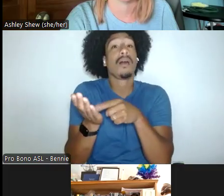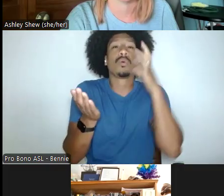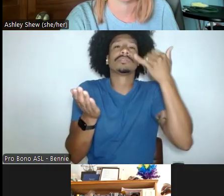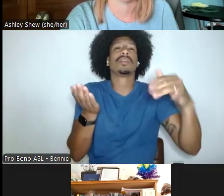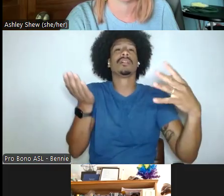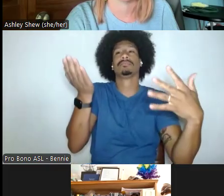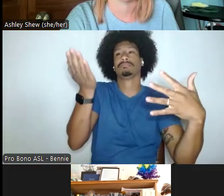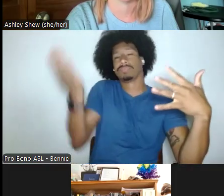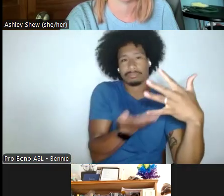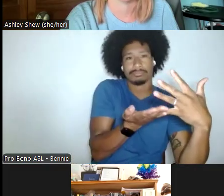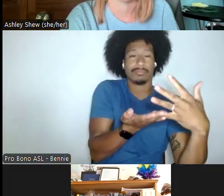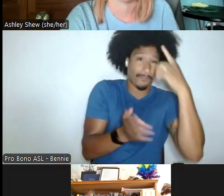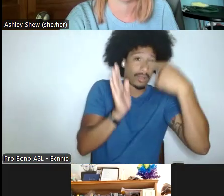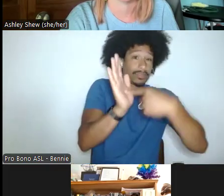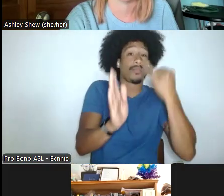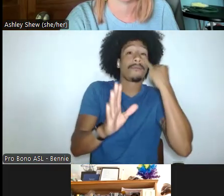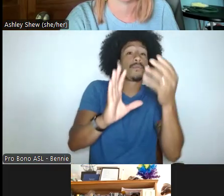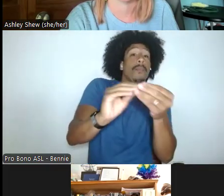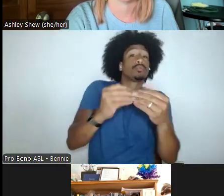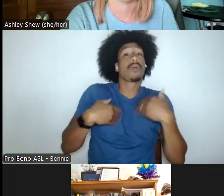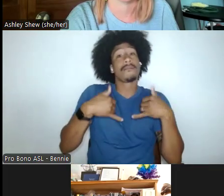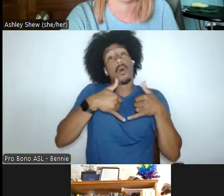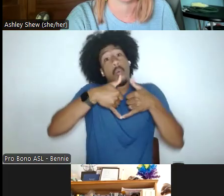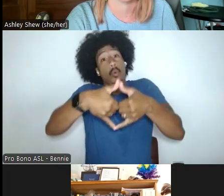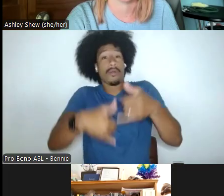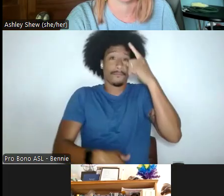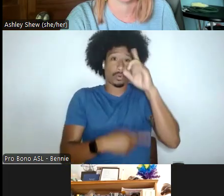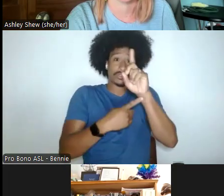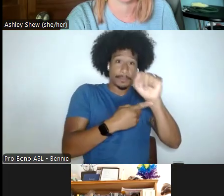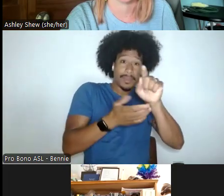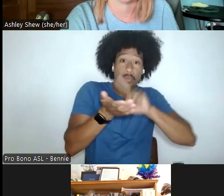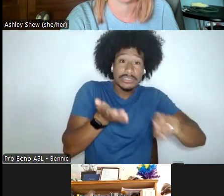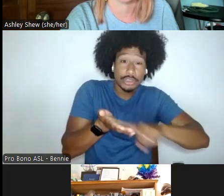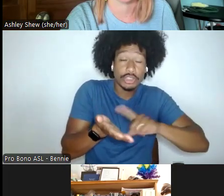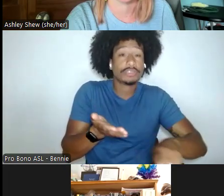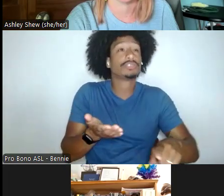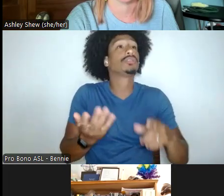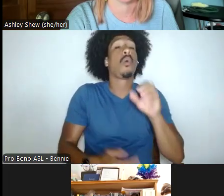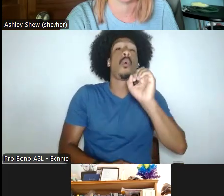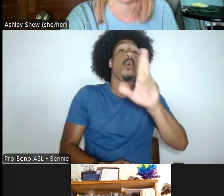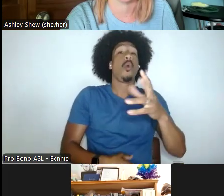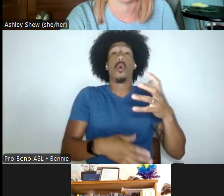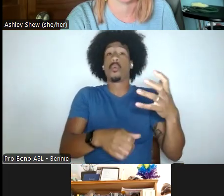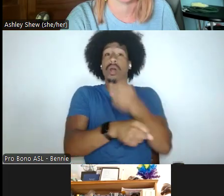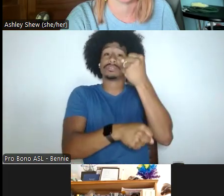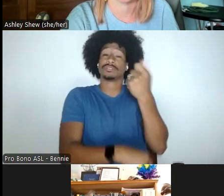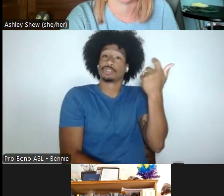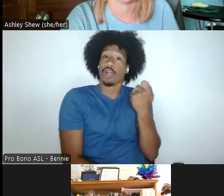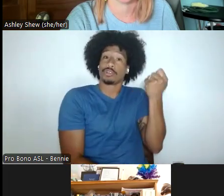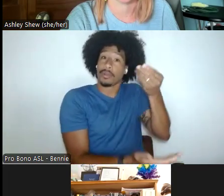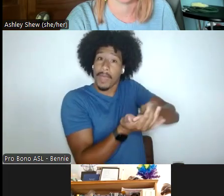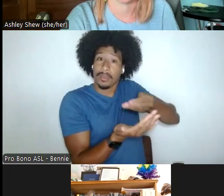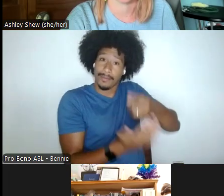award for disability research, or when they have a scholarship, or any